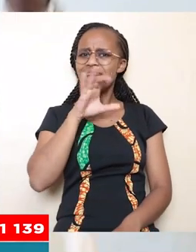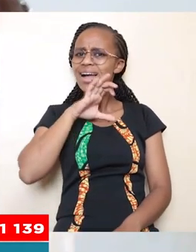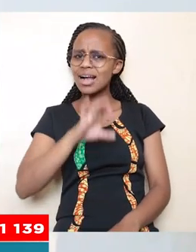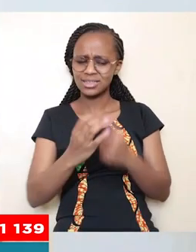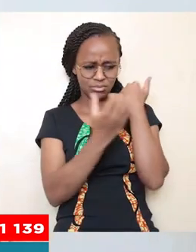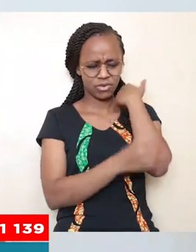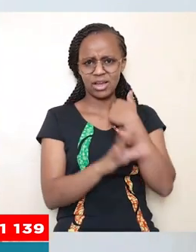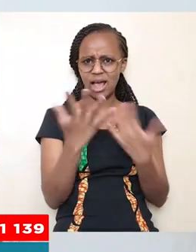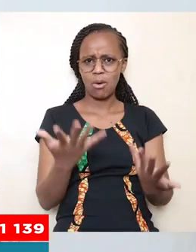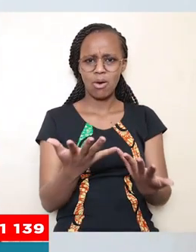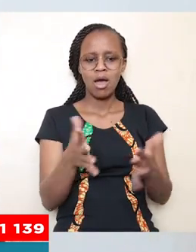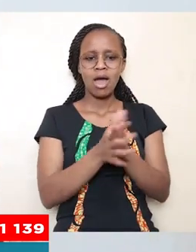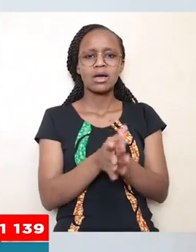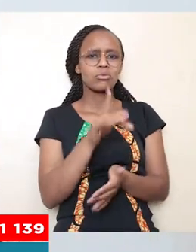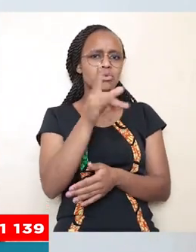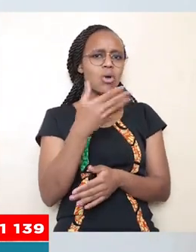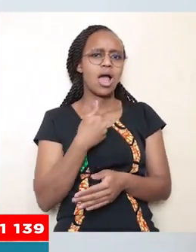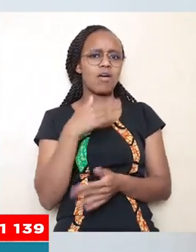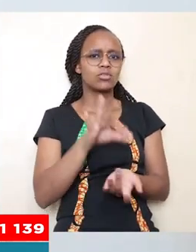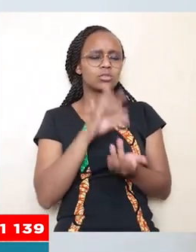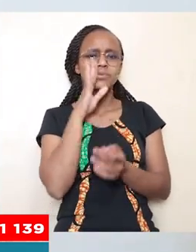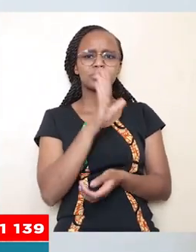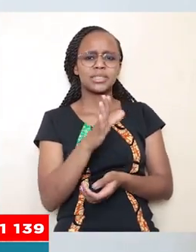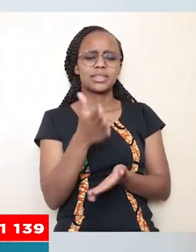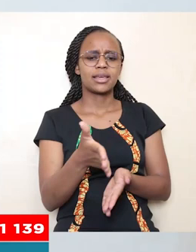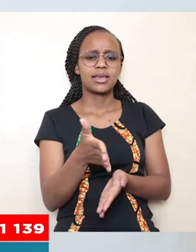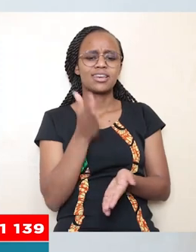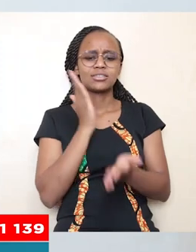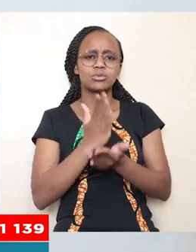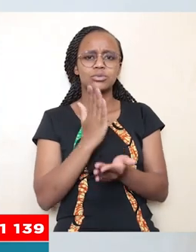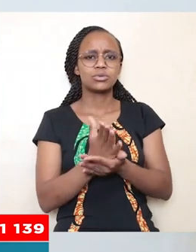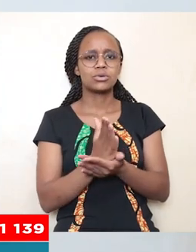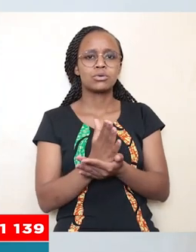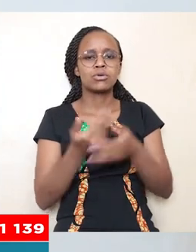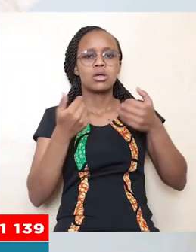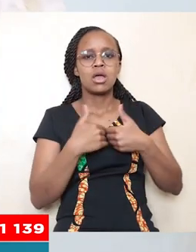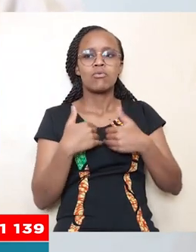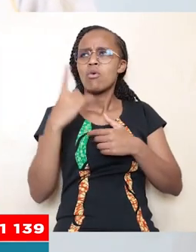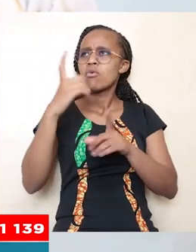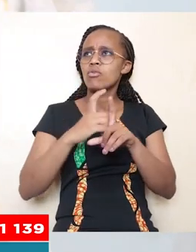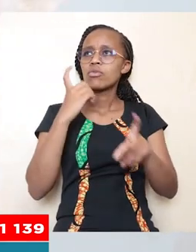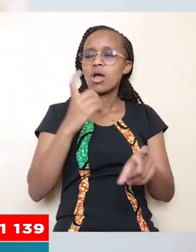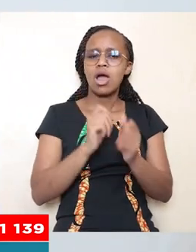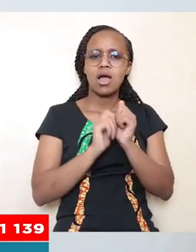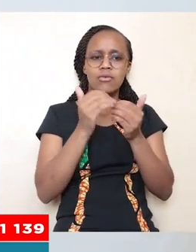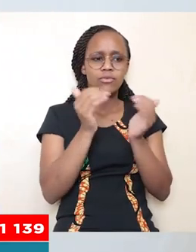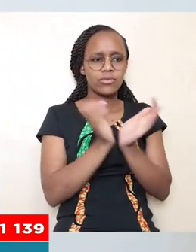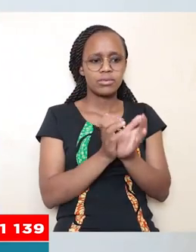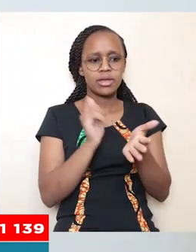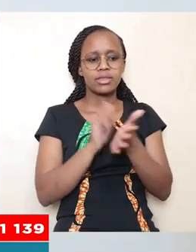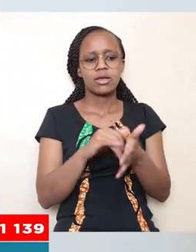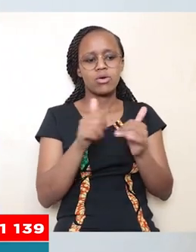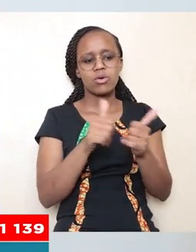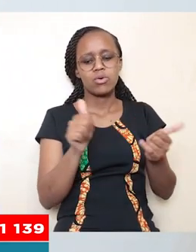of poverty unless you have chosen to. It is true. You may have come from a family that is not